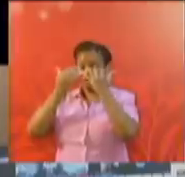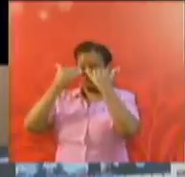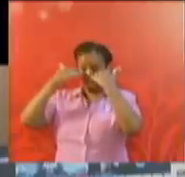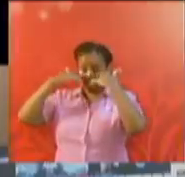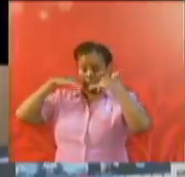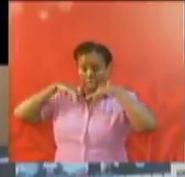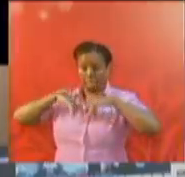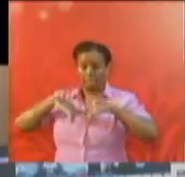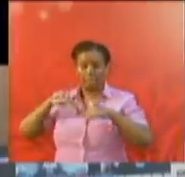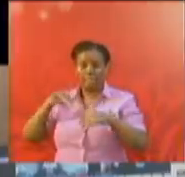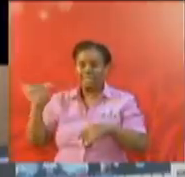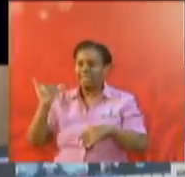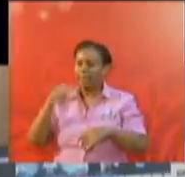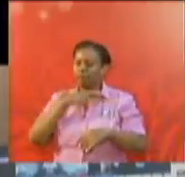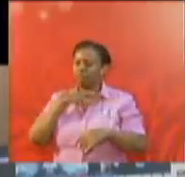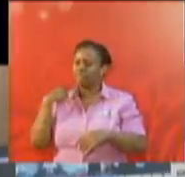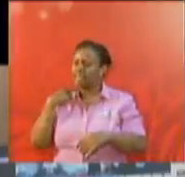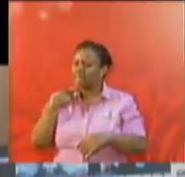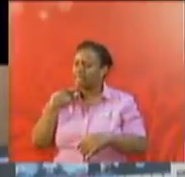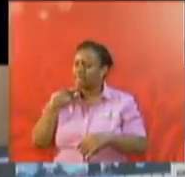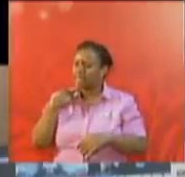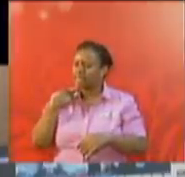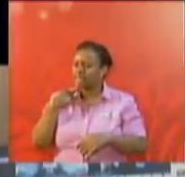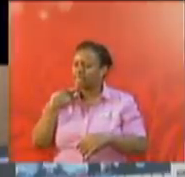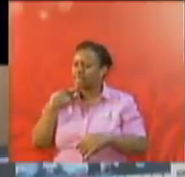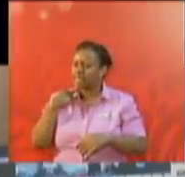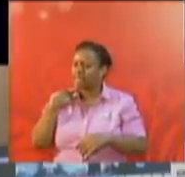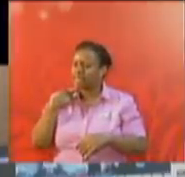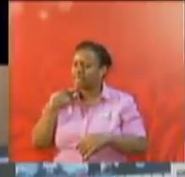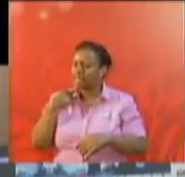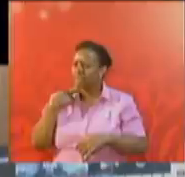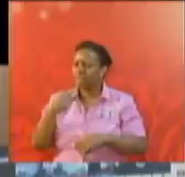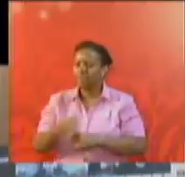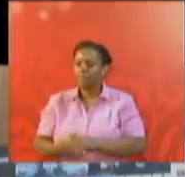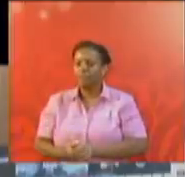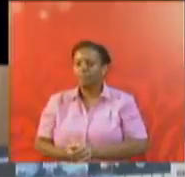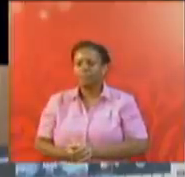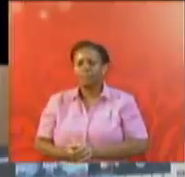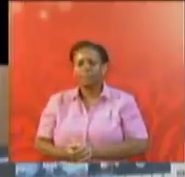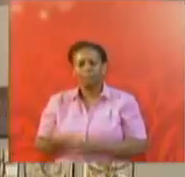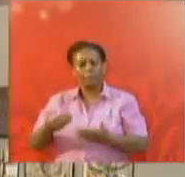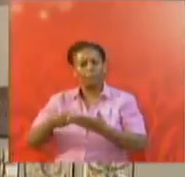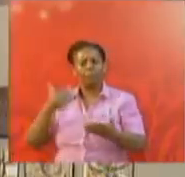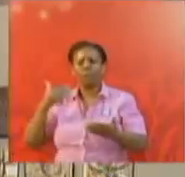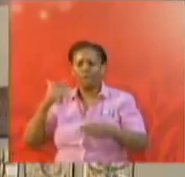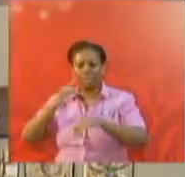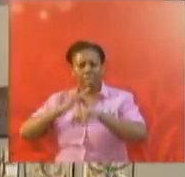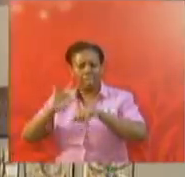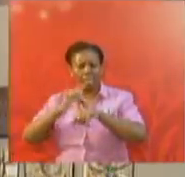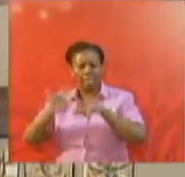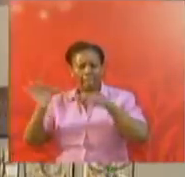factors? Okay, thanks for that question. I think it had been covered early in the